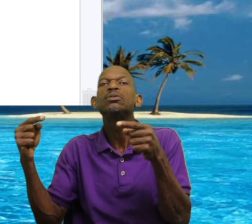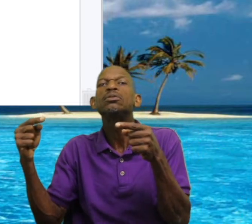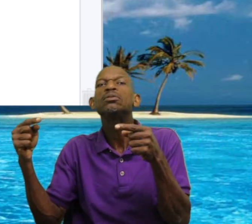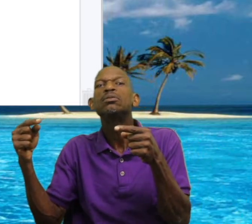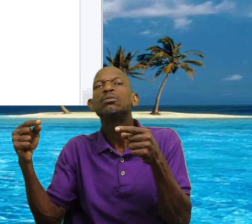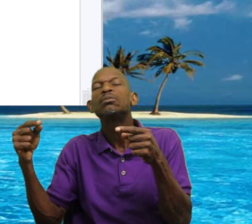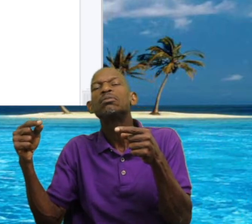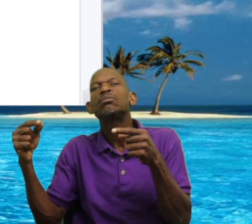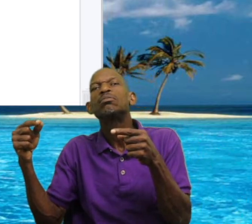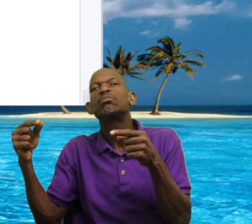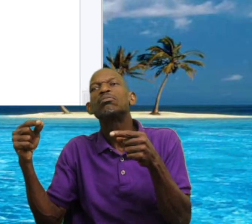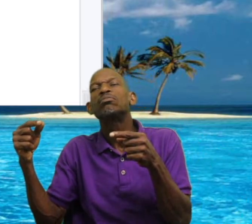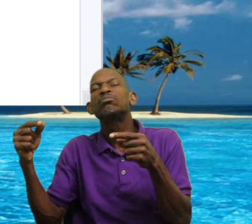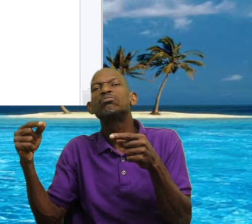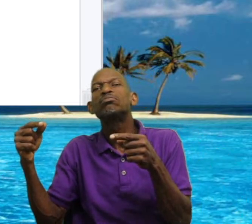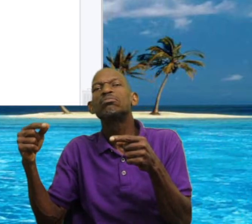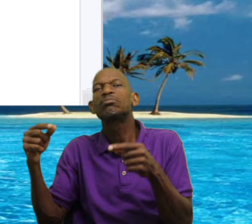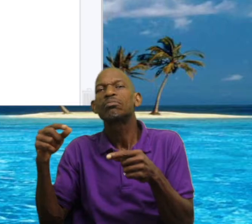Right?